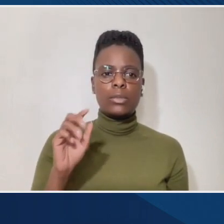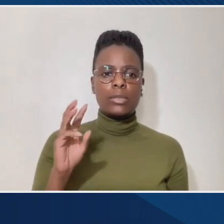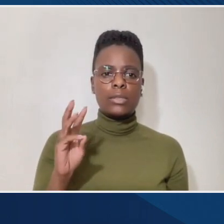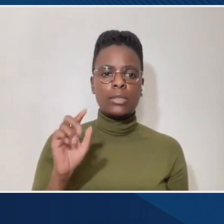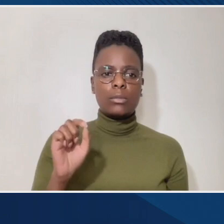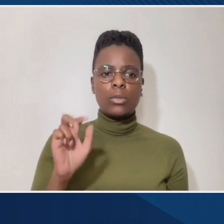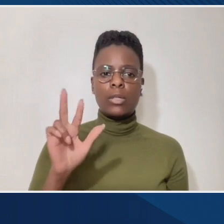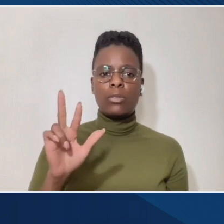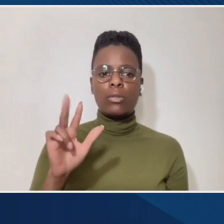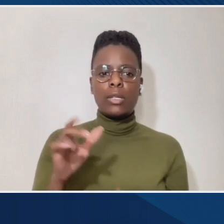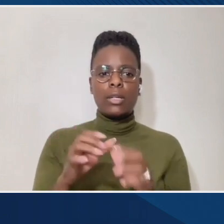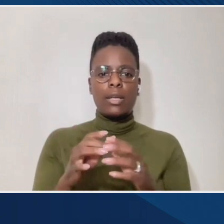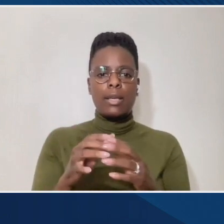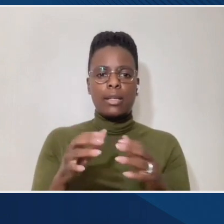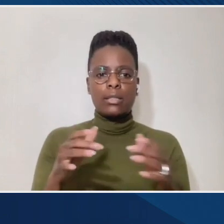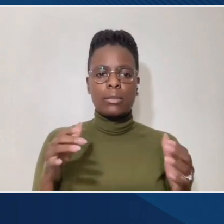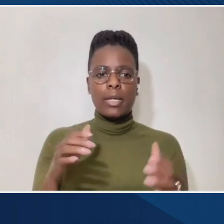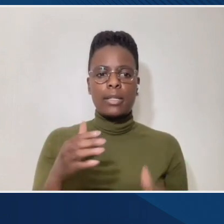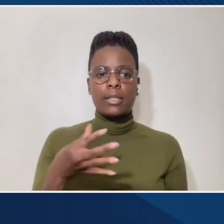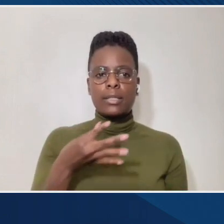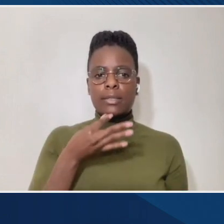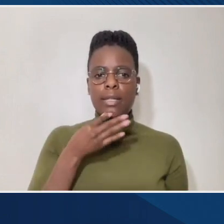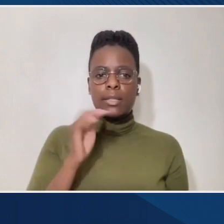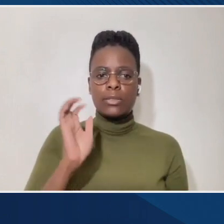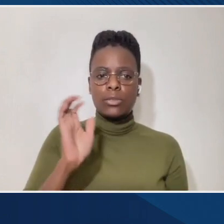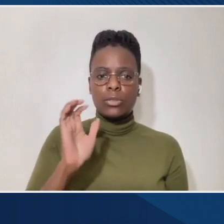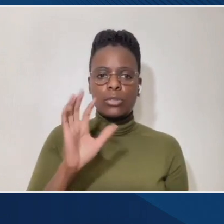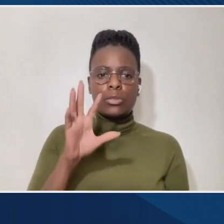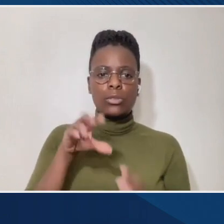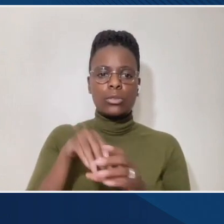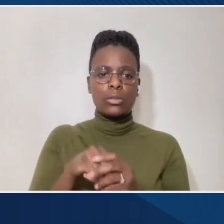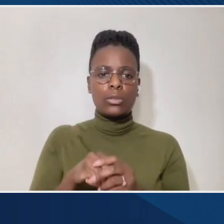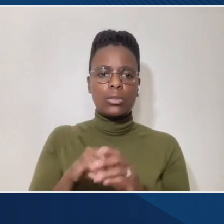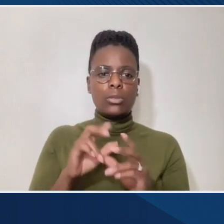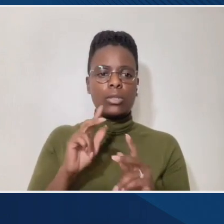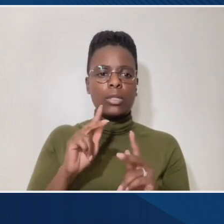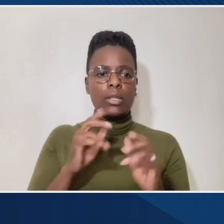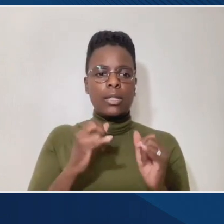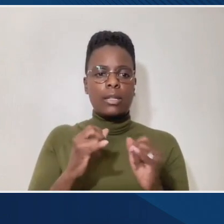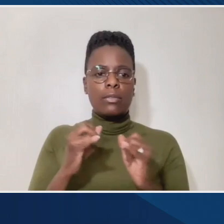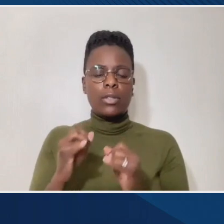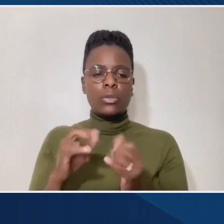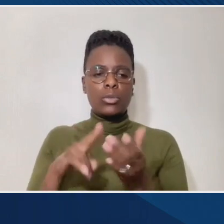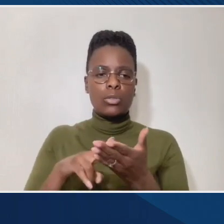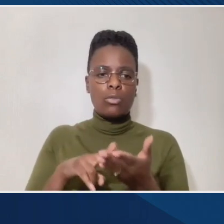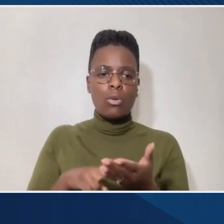Thank you, Wade. Does anyone else desire to provide additional comments?